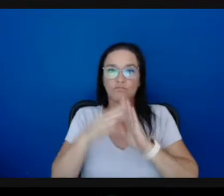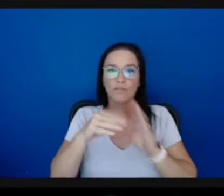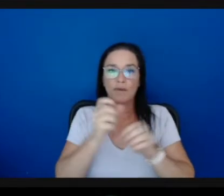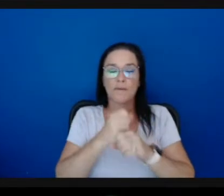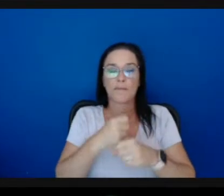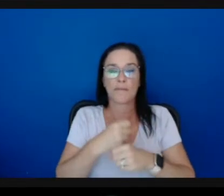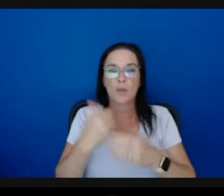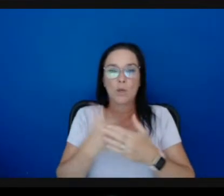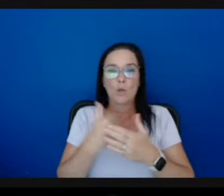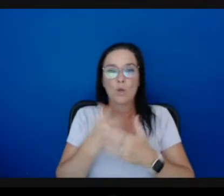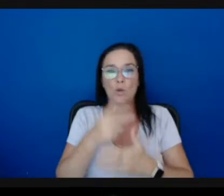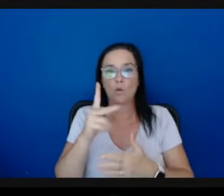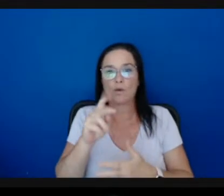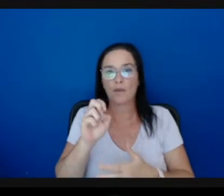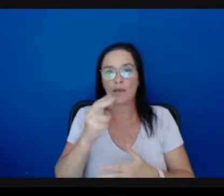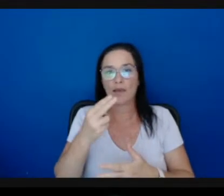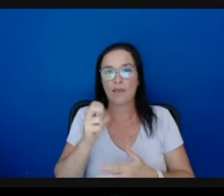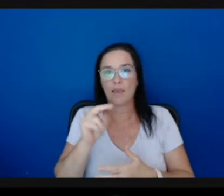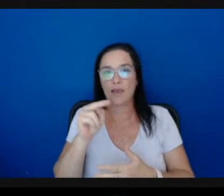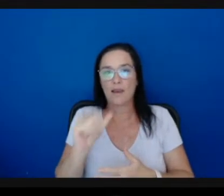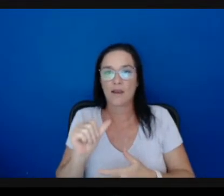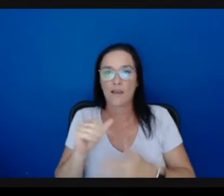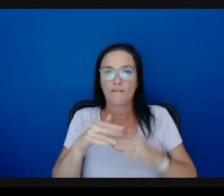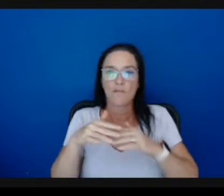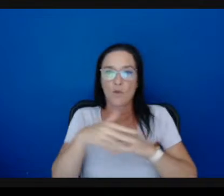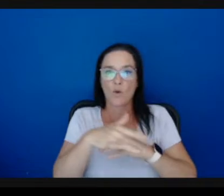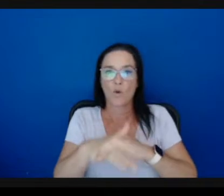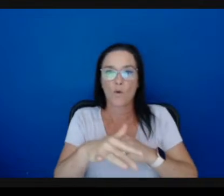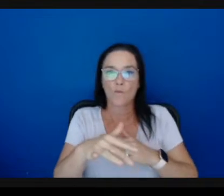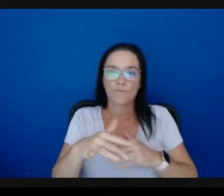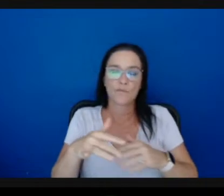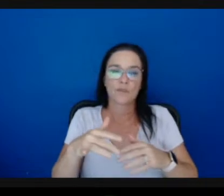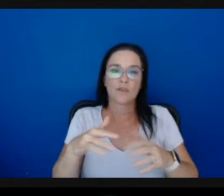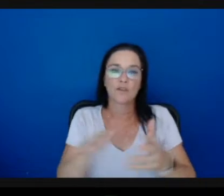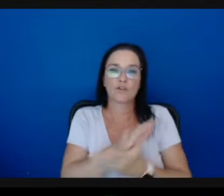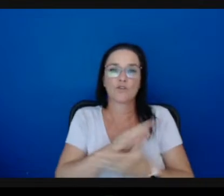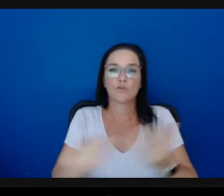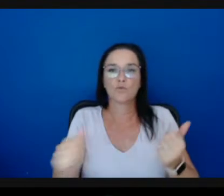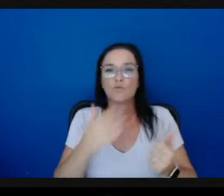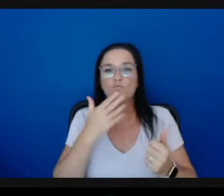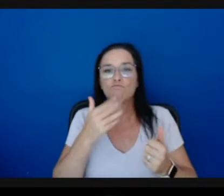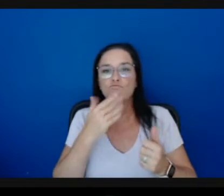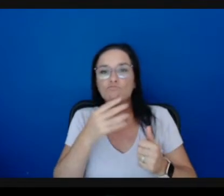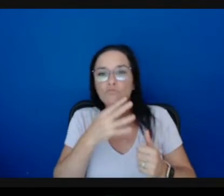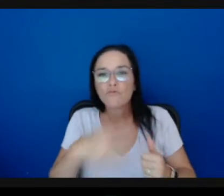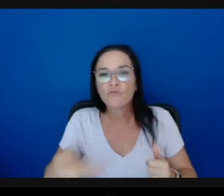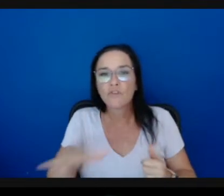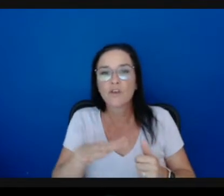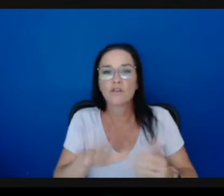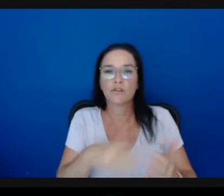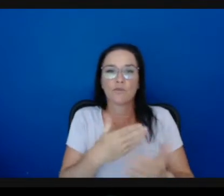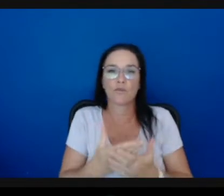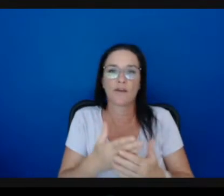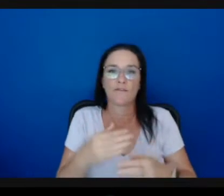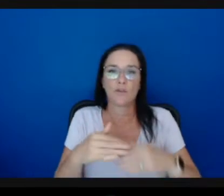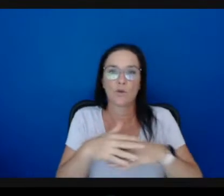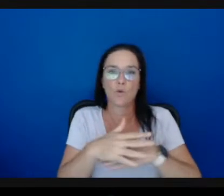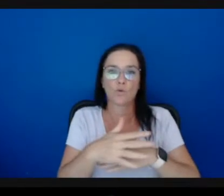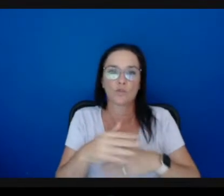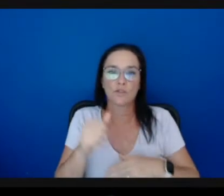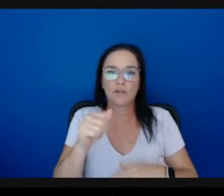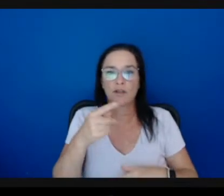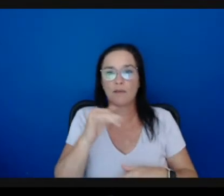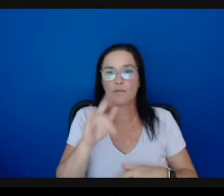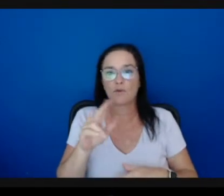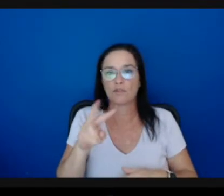flow. And this flow destroyed cane fields, reached the ocean on April 2nd, and